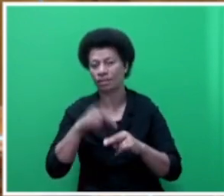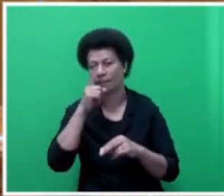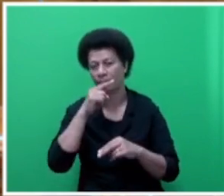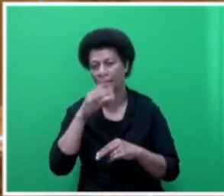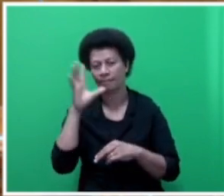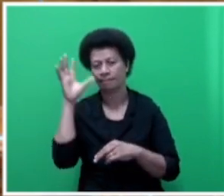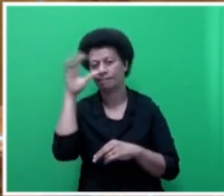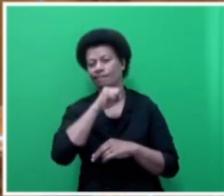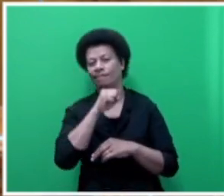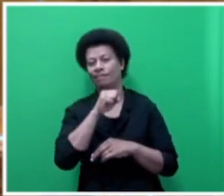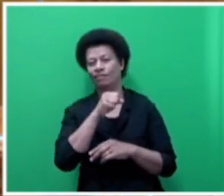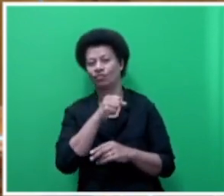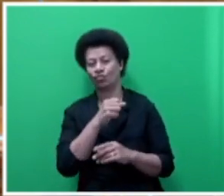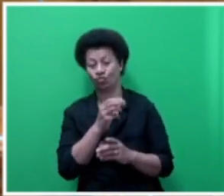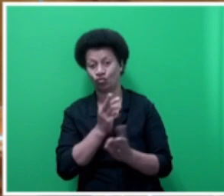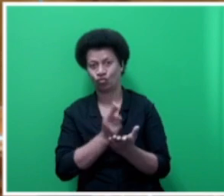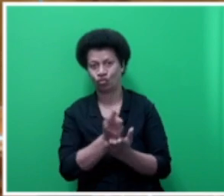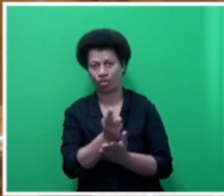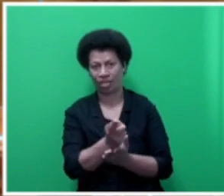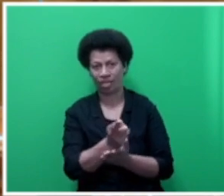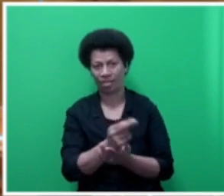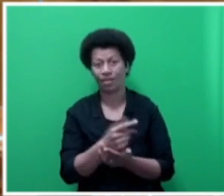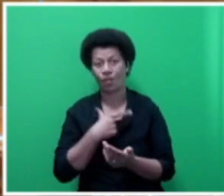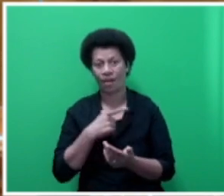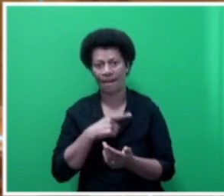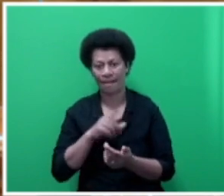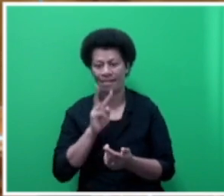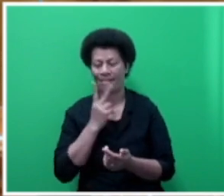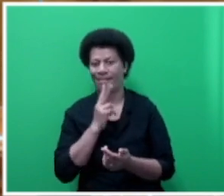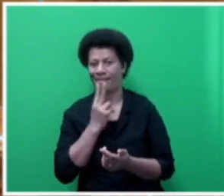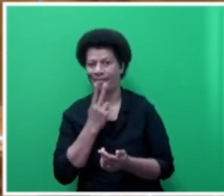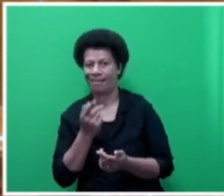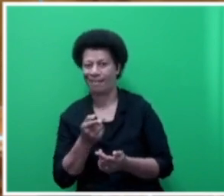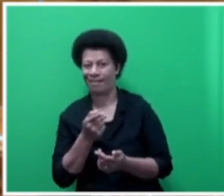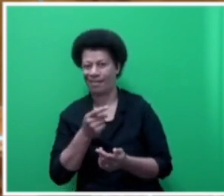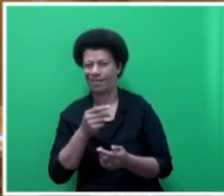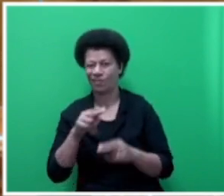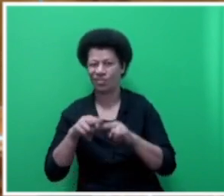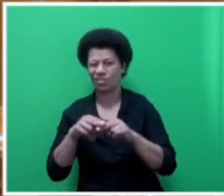truth. Since they have been misleading the nation in the last 15 years,